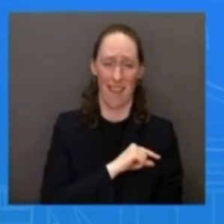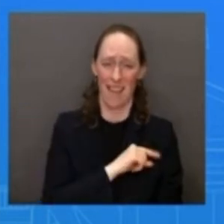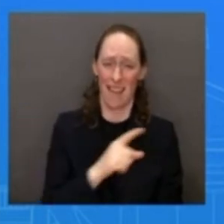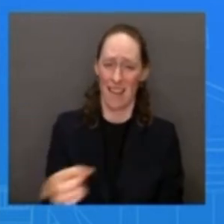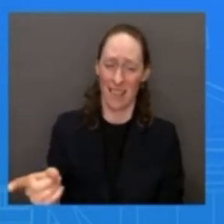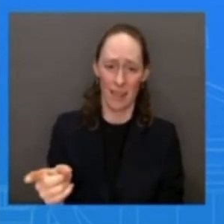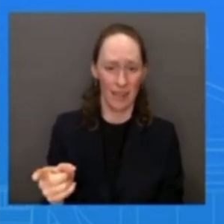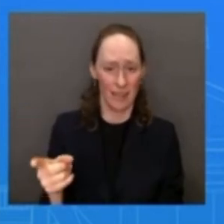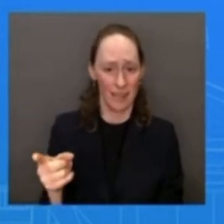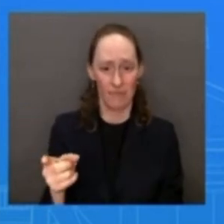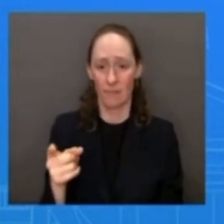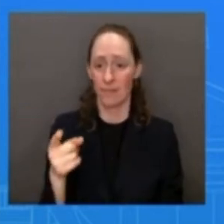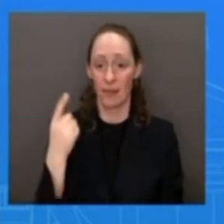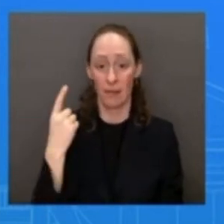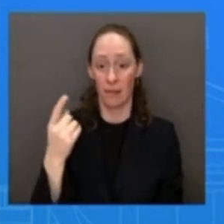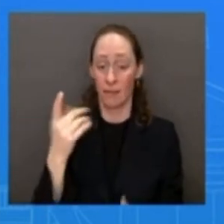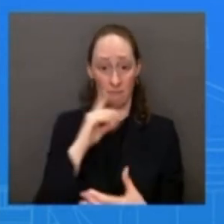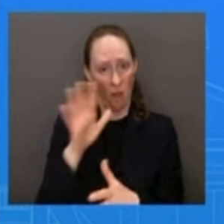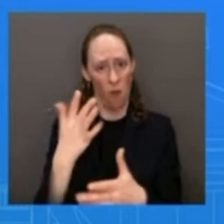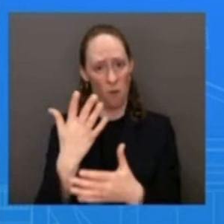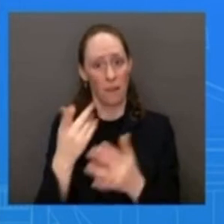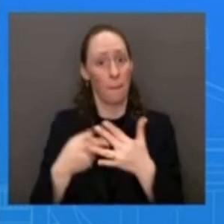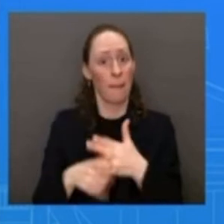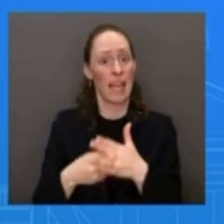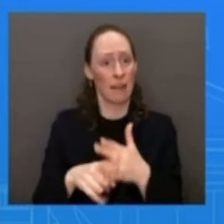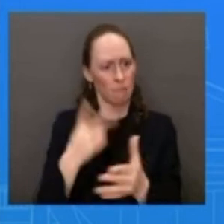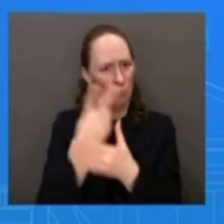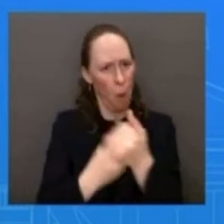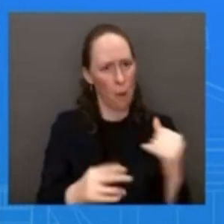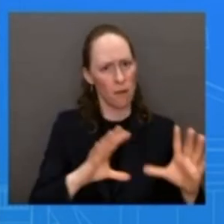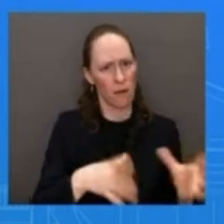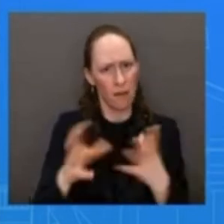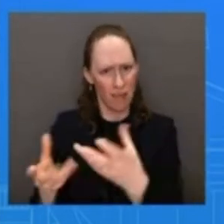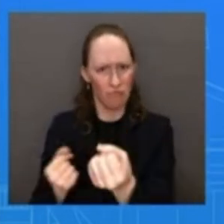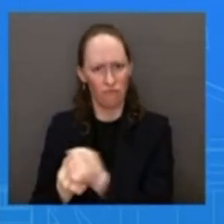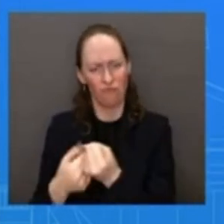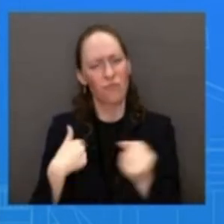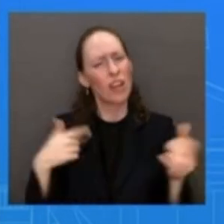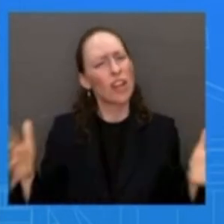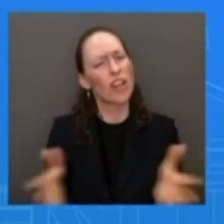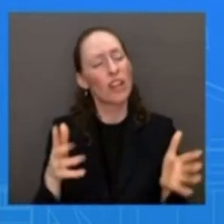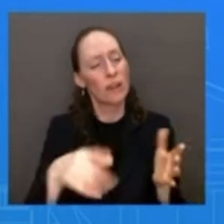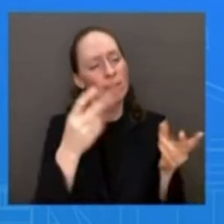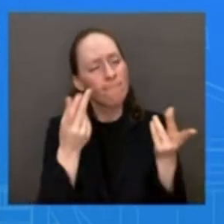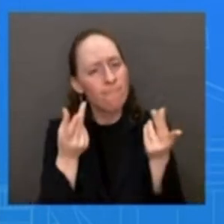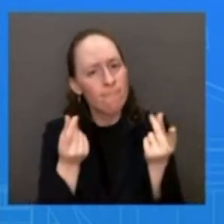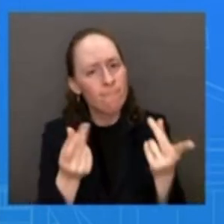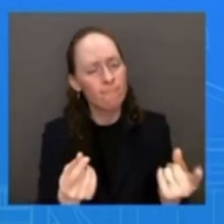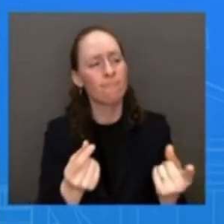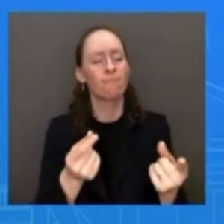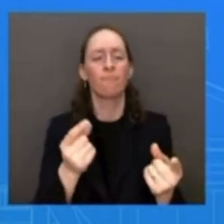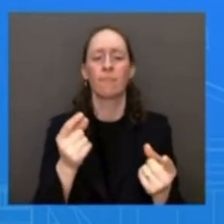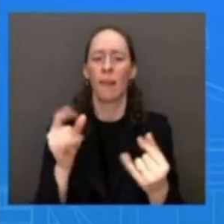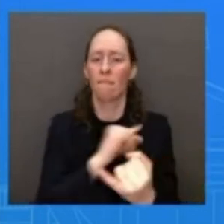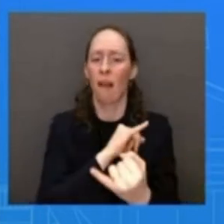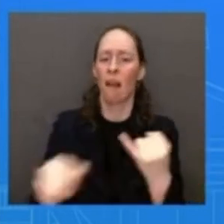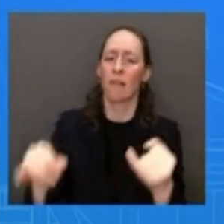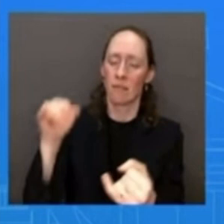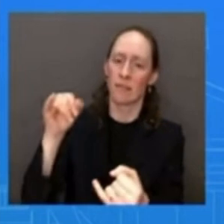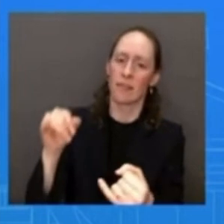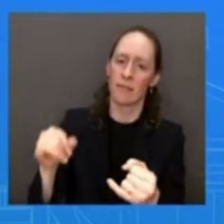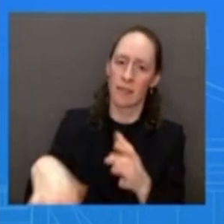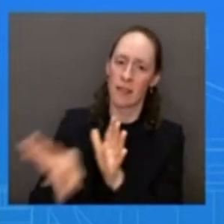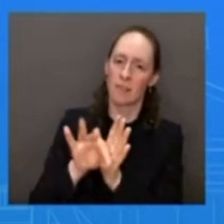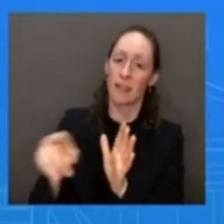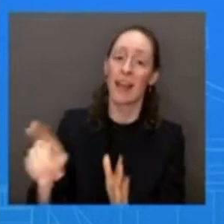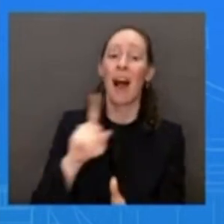confirm him to this important role at an incredibly crucial time. Again, but we appreciate our relationship with Senator Manchin, which has been